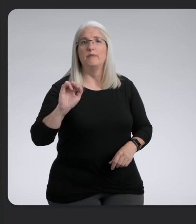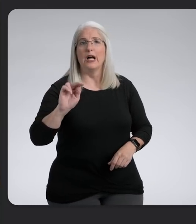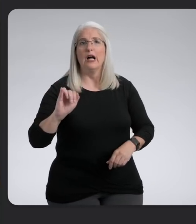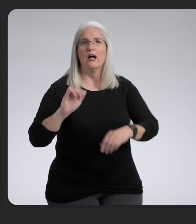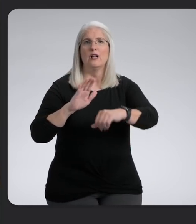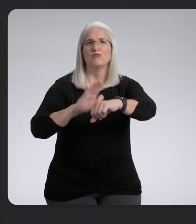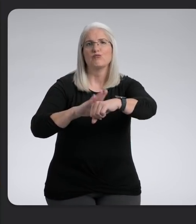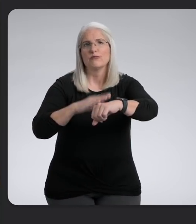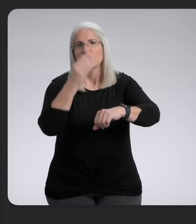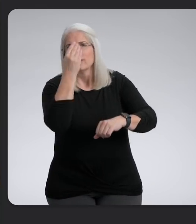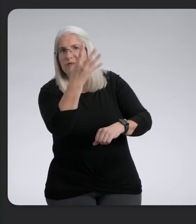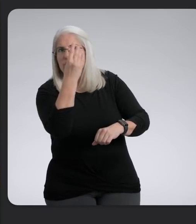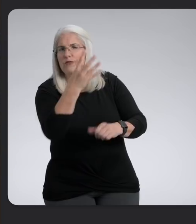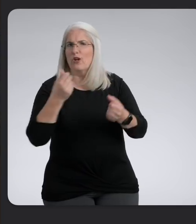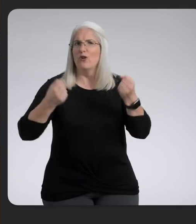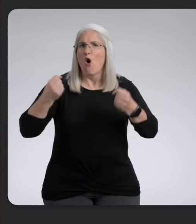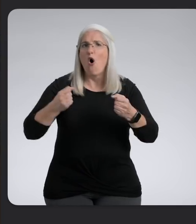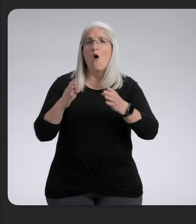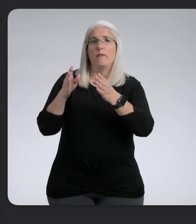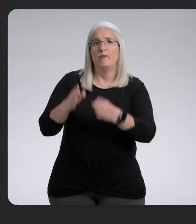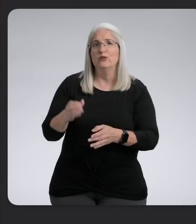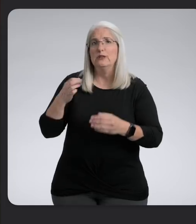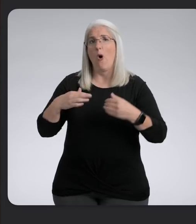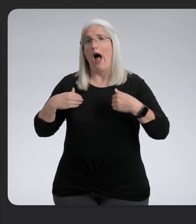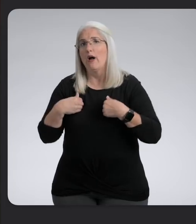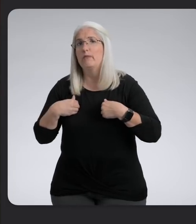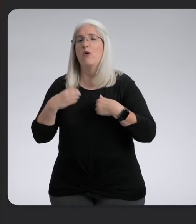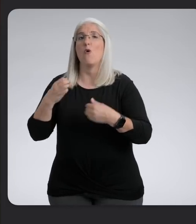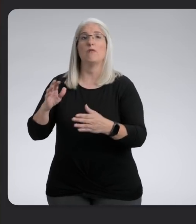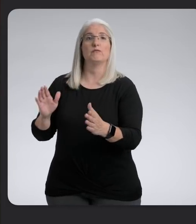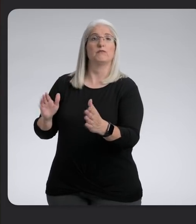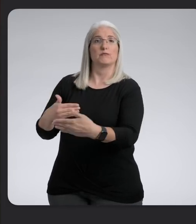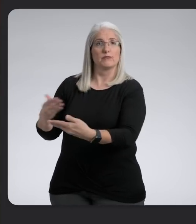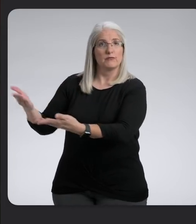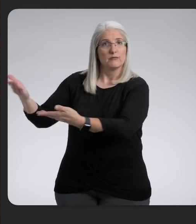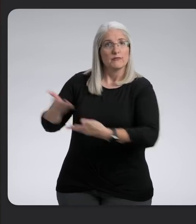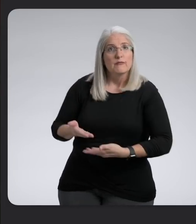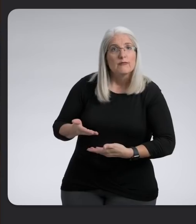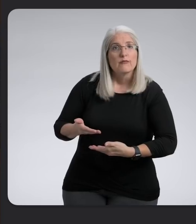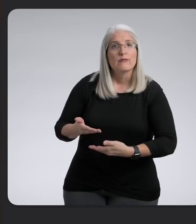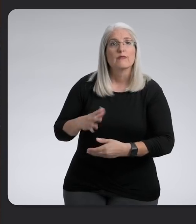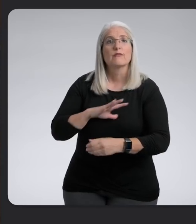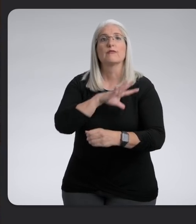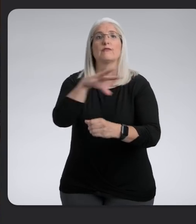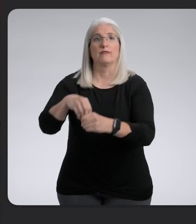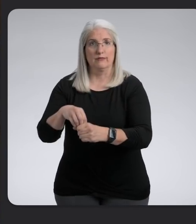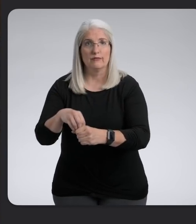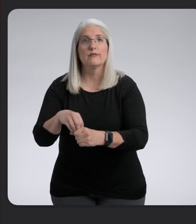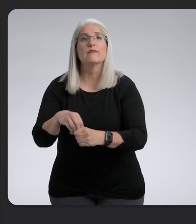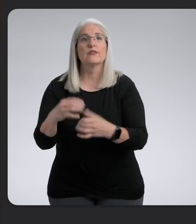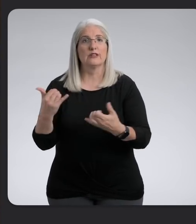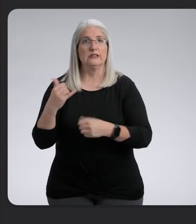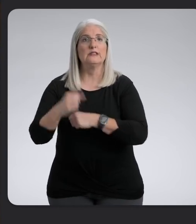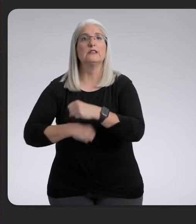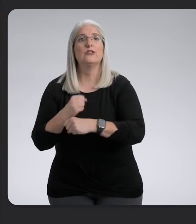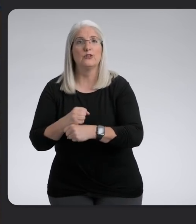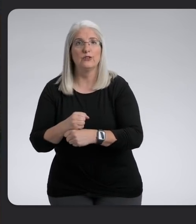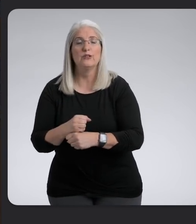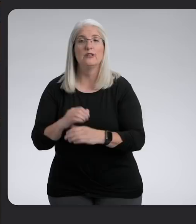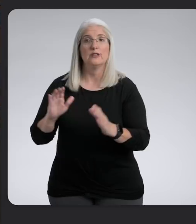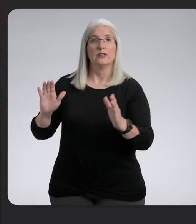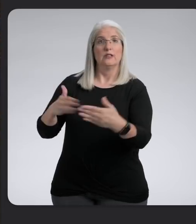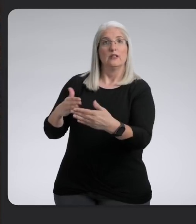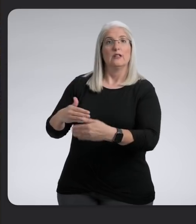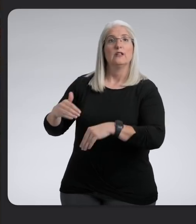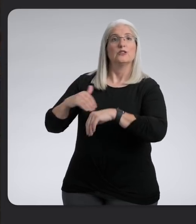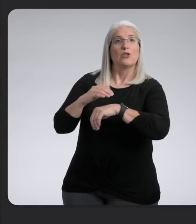are detected. And this year, we're adding package detection, so you know when a package has arrived. And we're